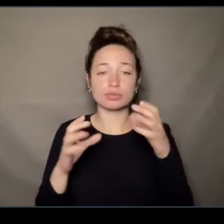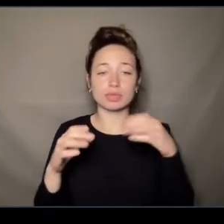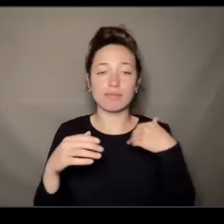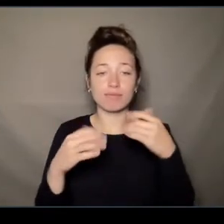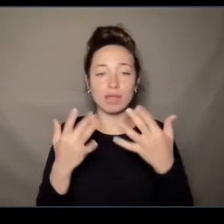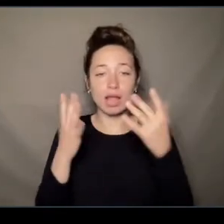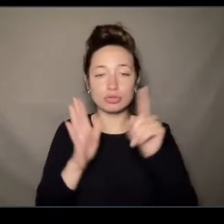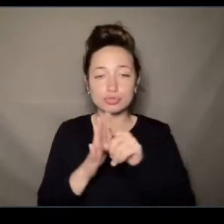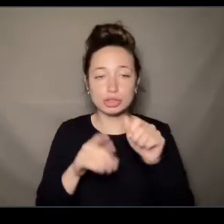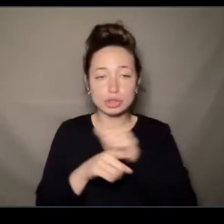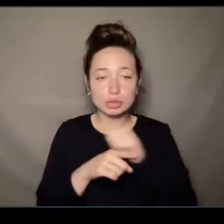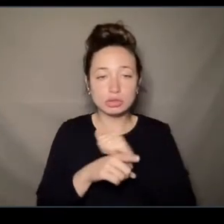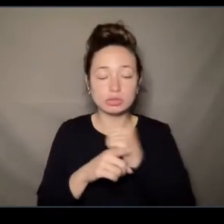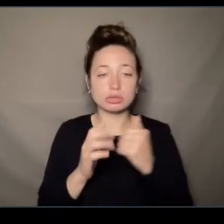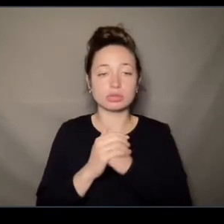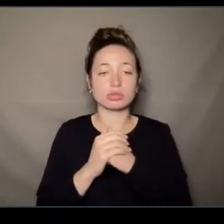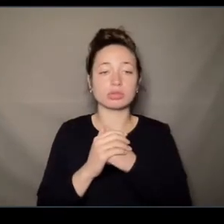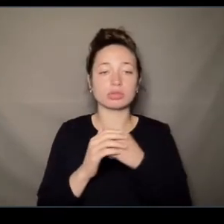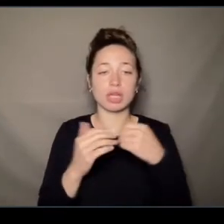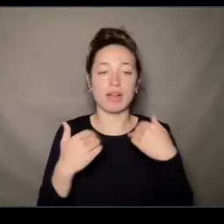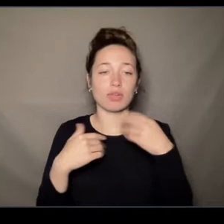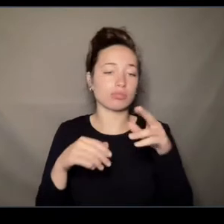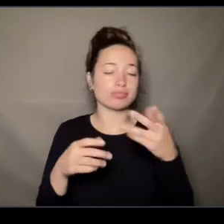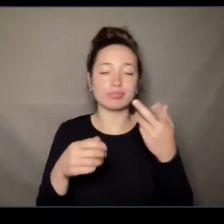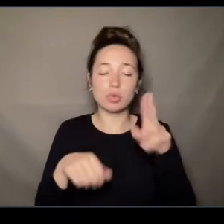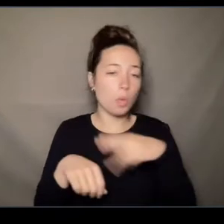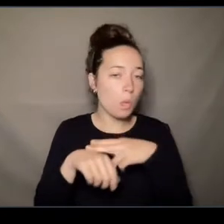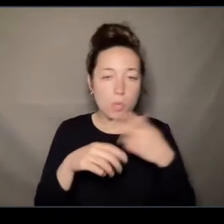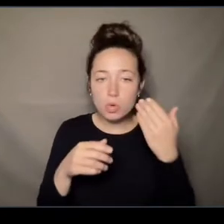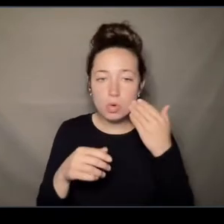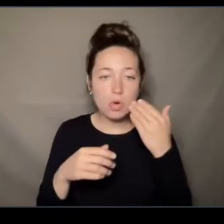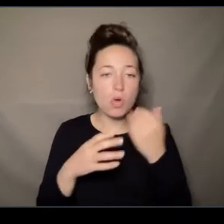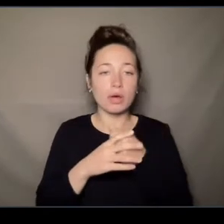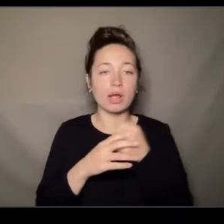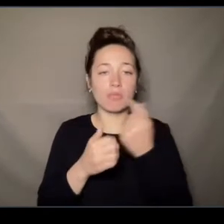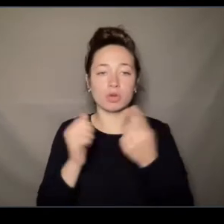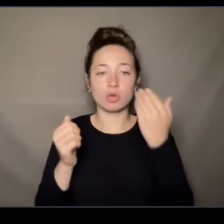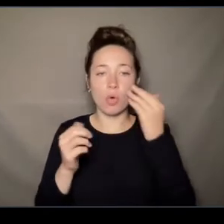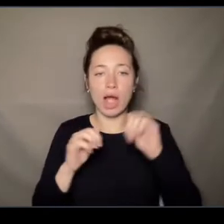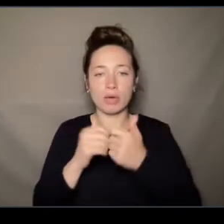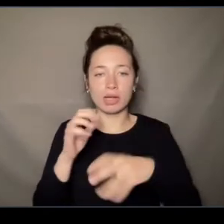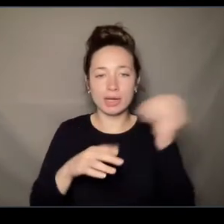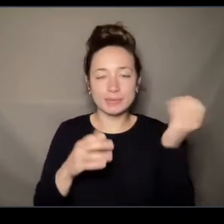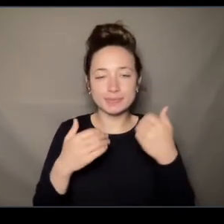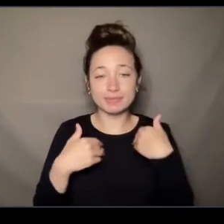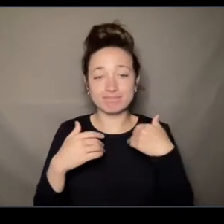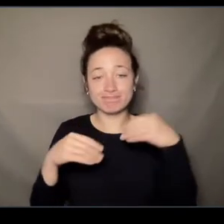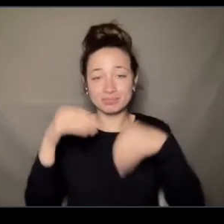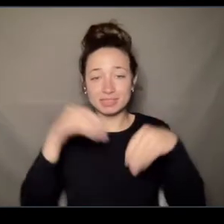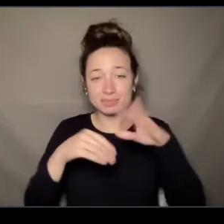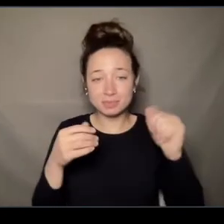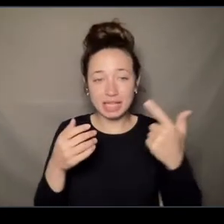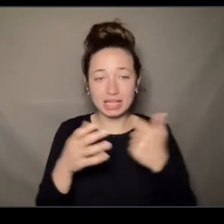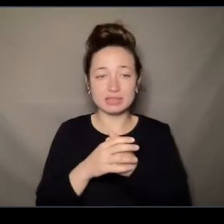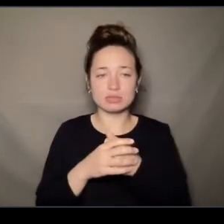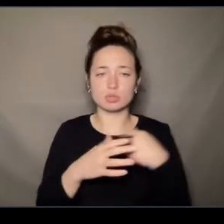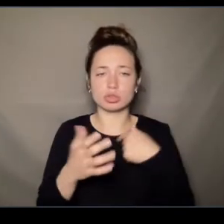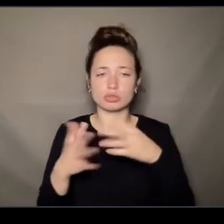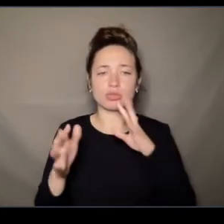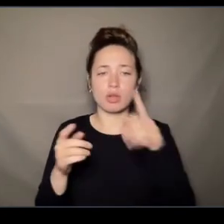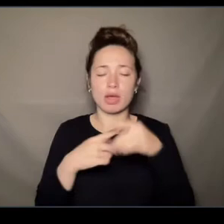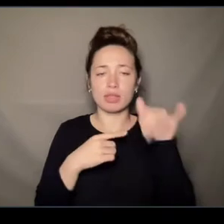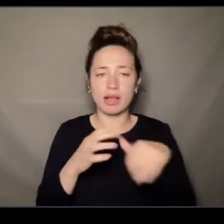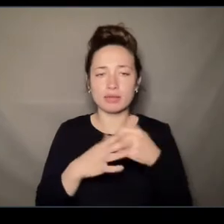that, having fire drills, that's a normal thing. So then everybody does know how to get out, and have a packed